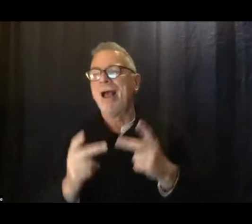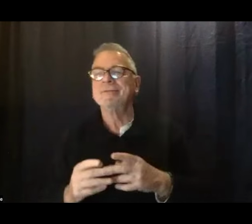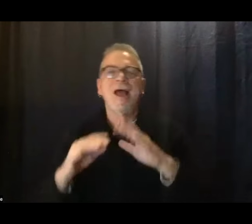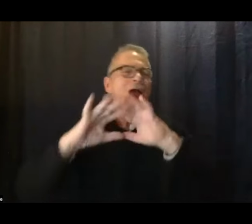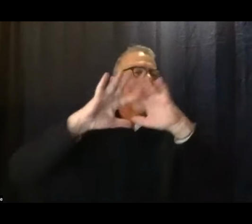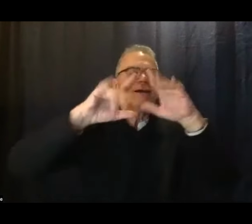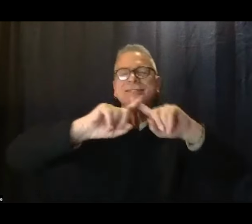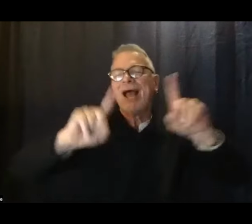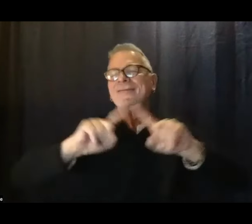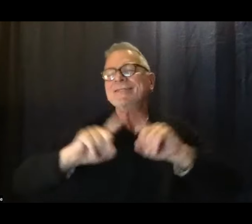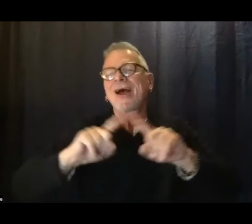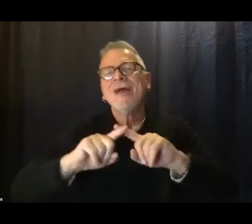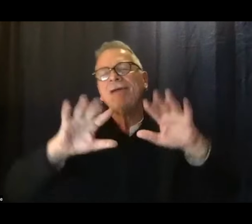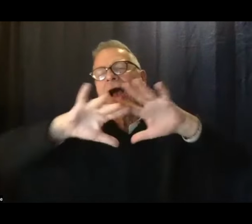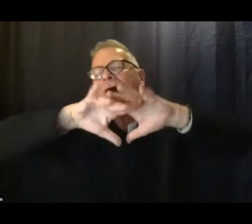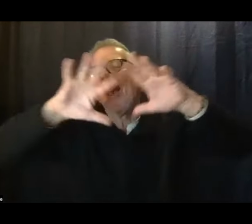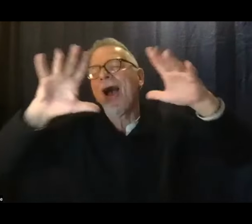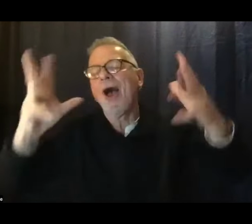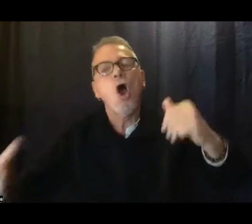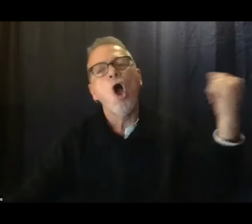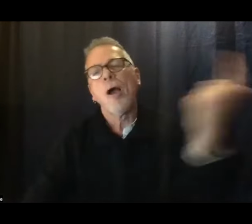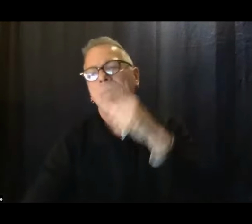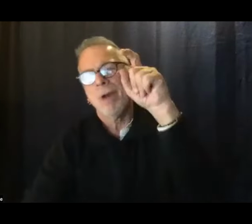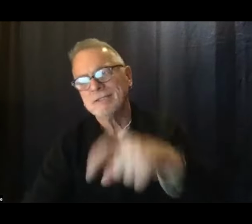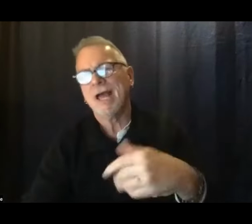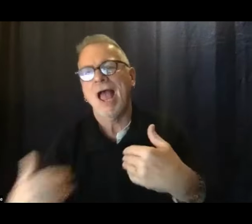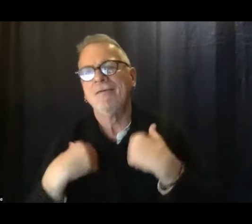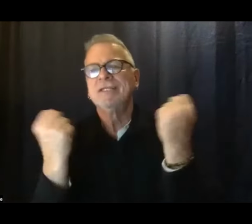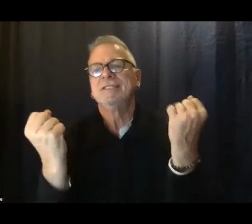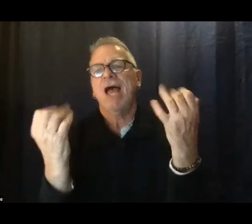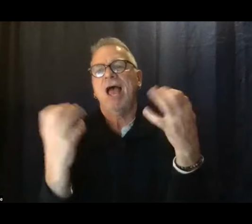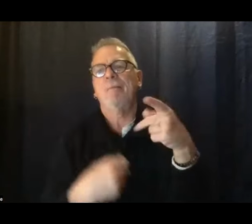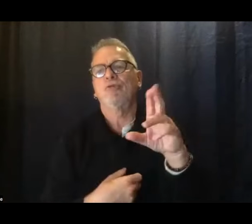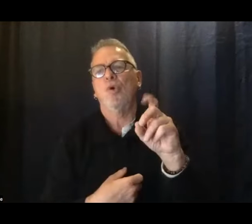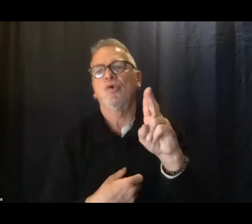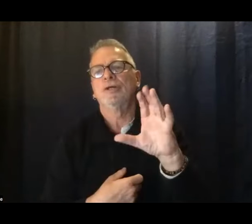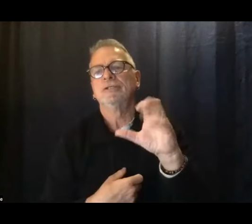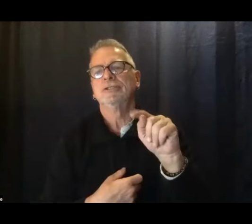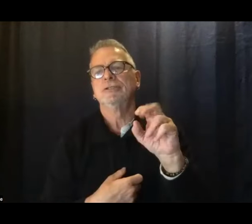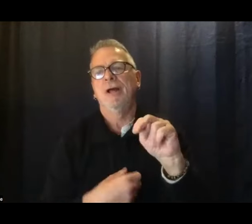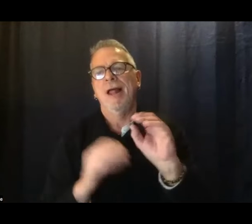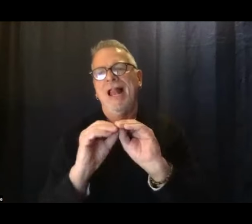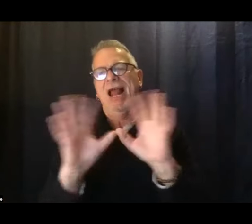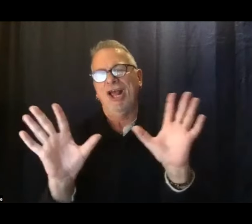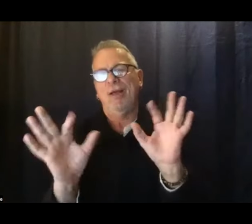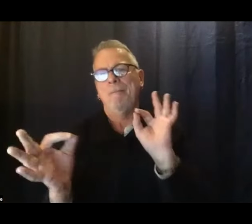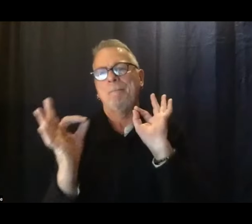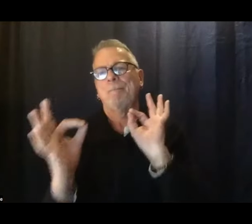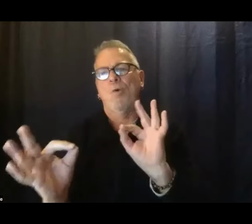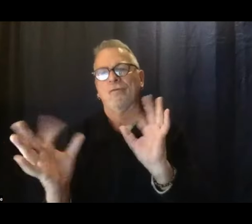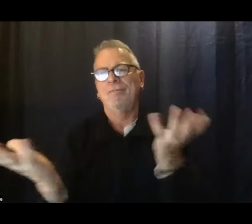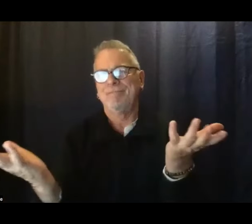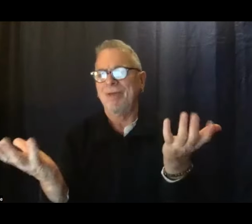colors, animals, names, places, whatever you can think of within the language, it must include the